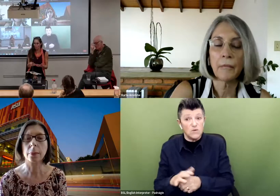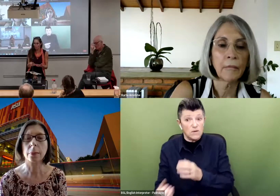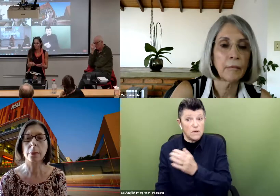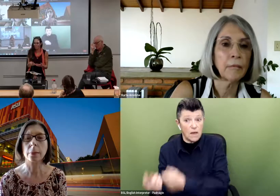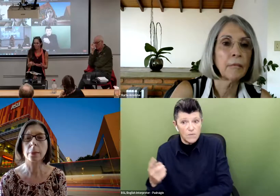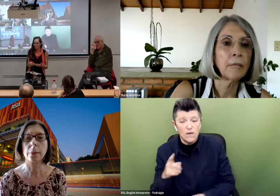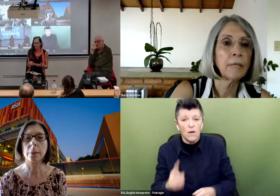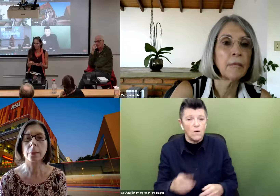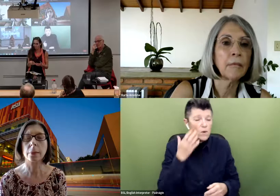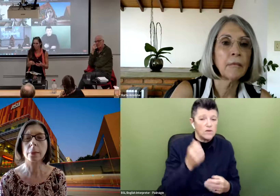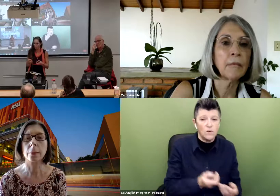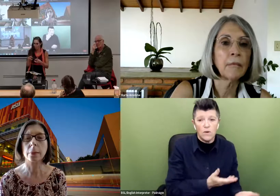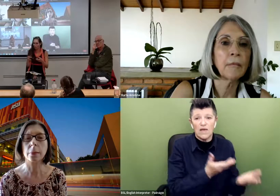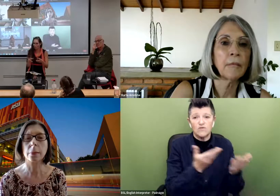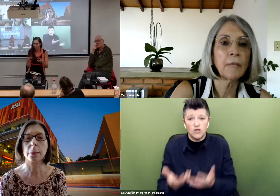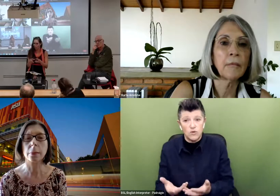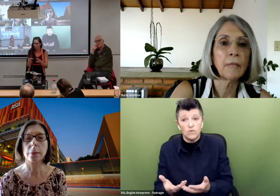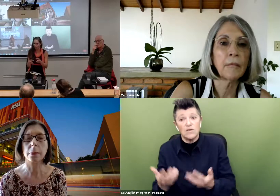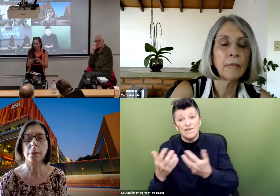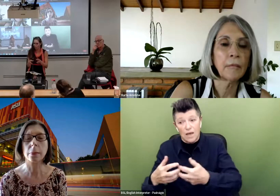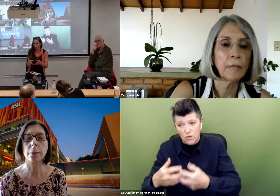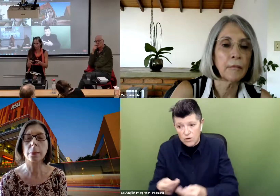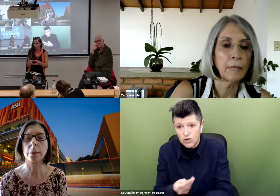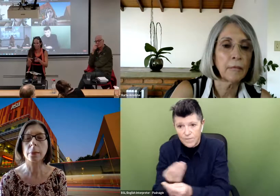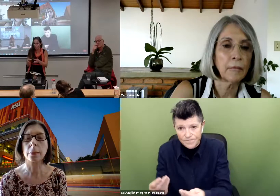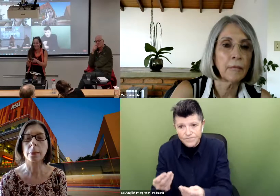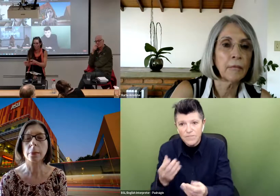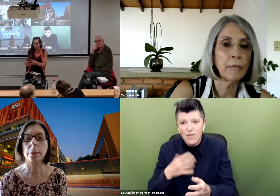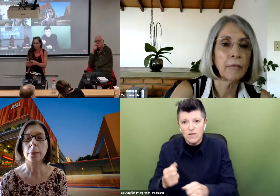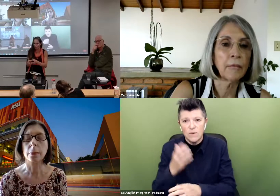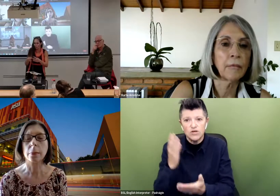into that, you need to kind of make sure that you build the structures,